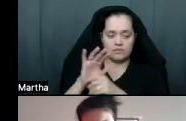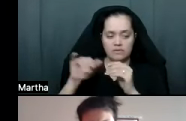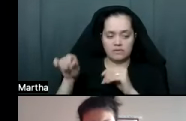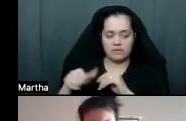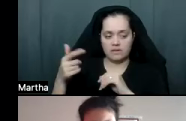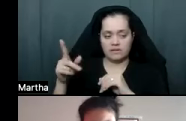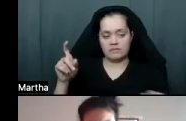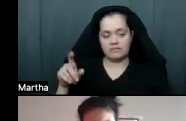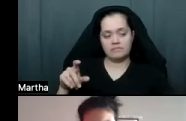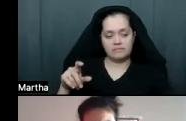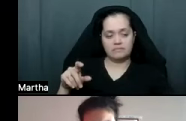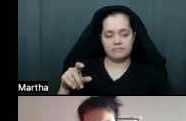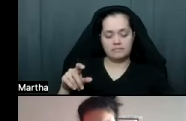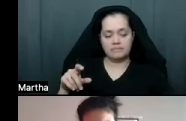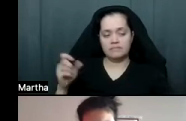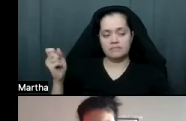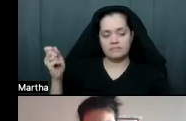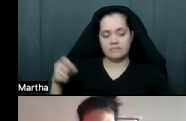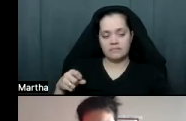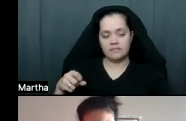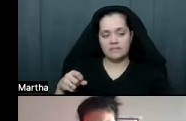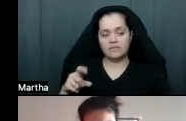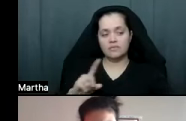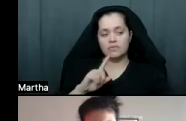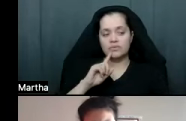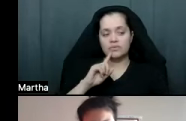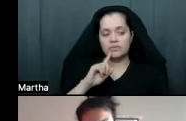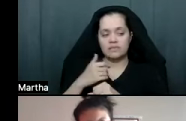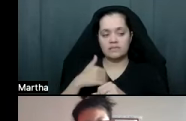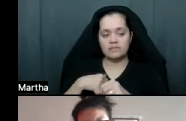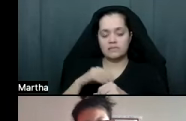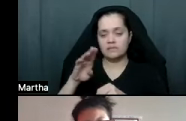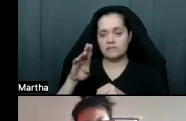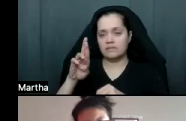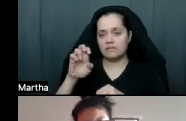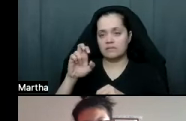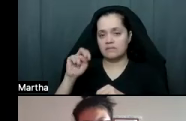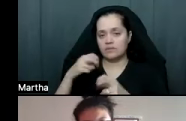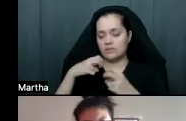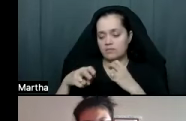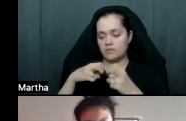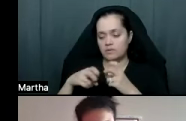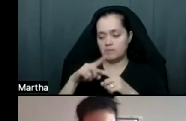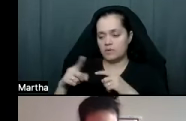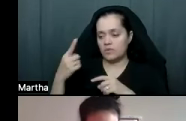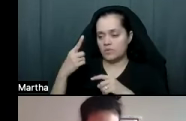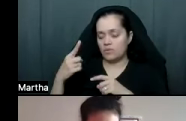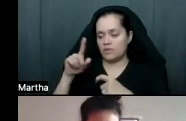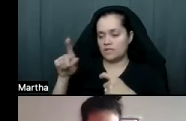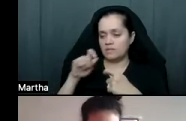others? And yes, we surely have urban problems, but I'm going to talk about one that's